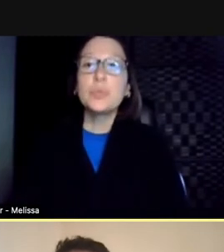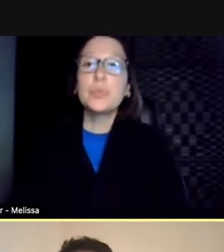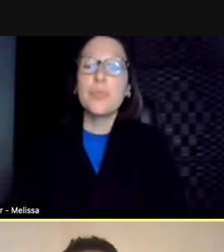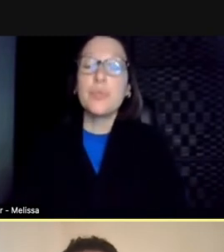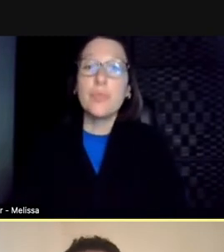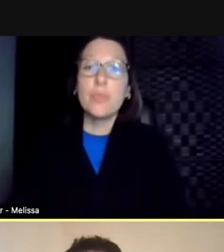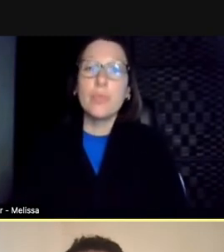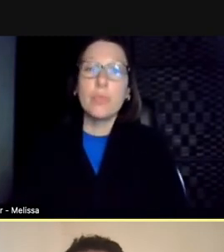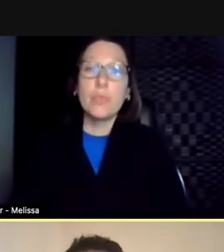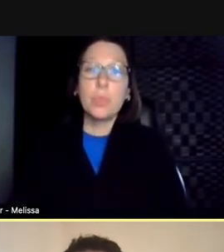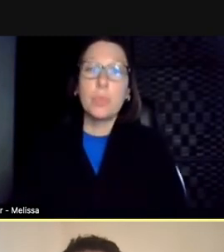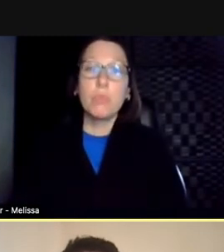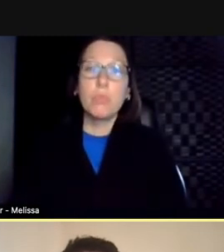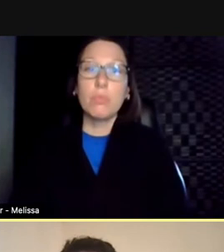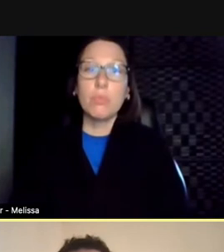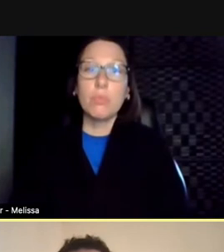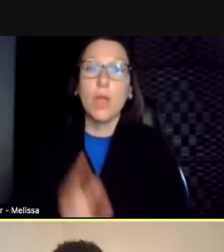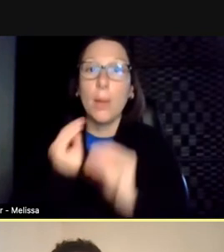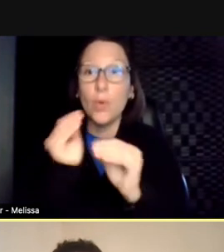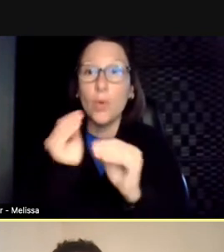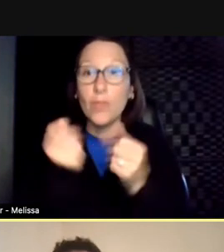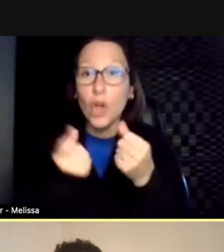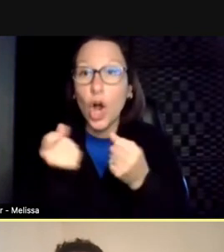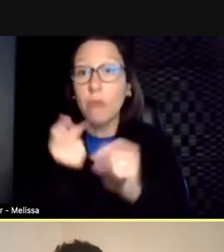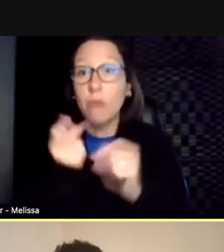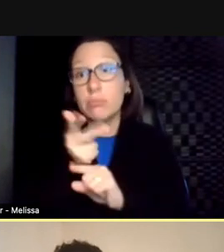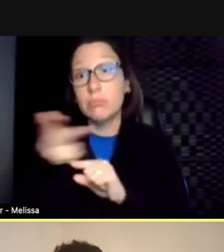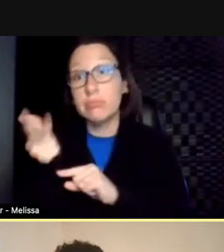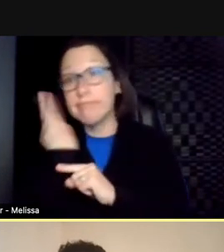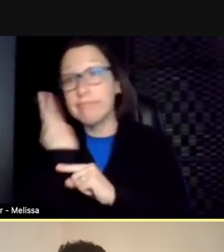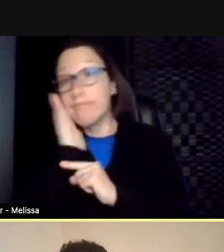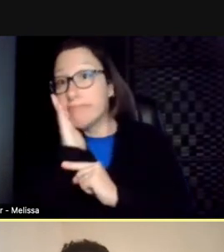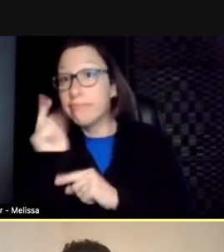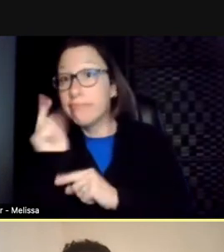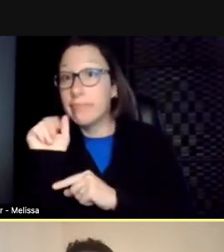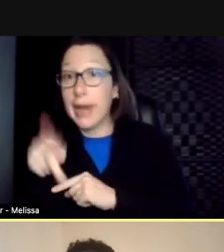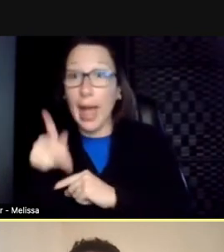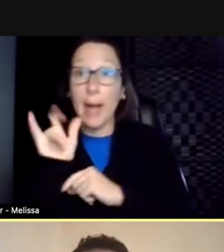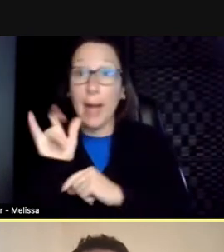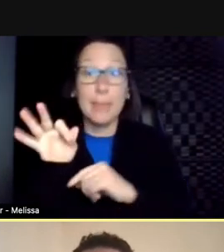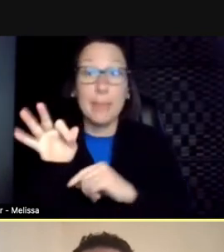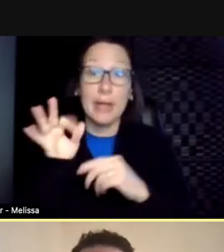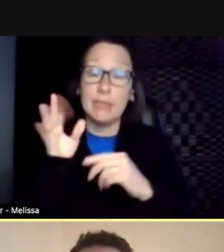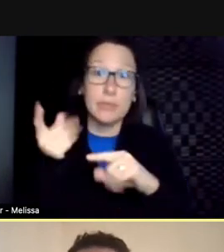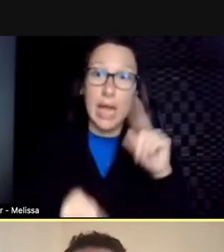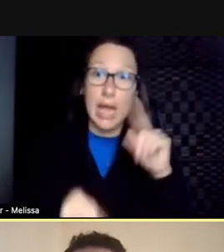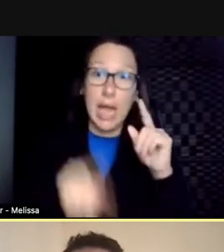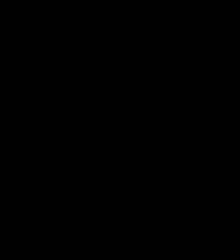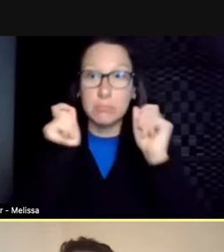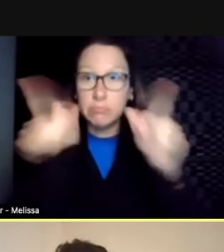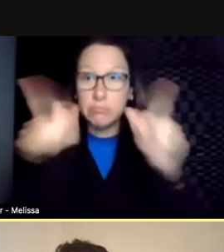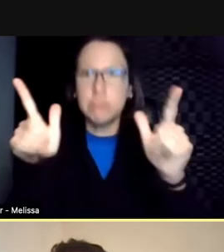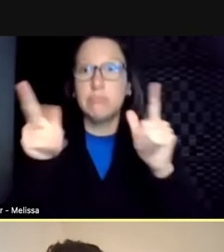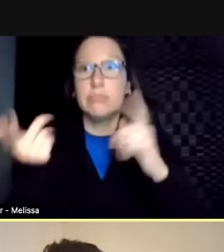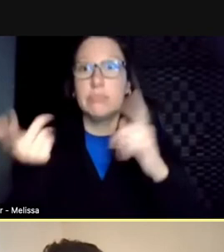move the car, pull over for a nap. If you really can't do anything to wake yourself up, you pull over.